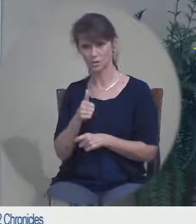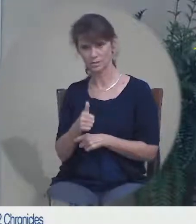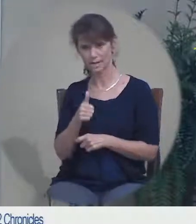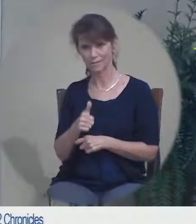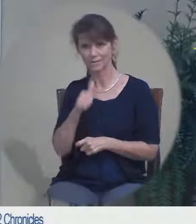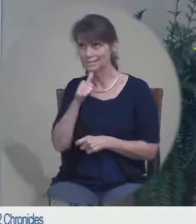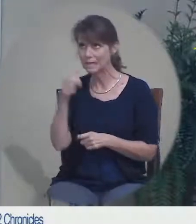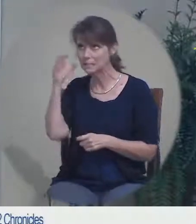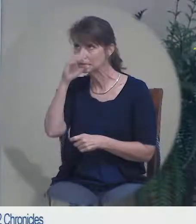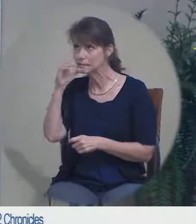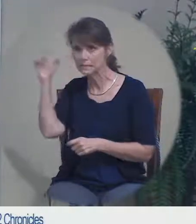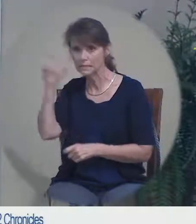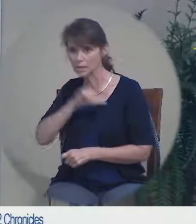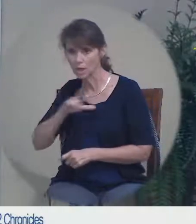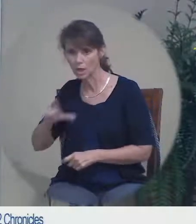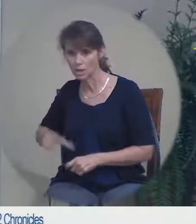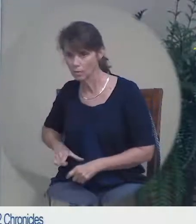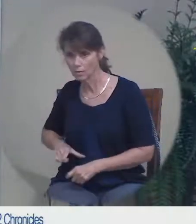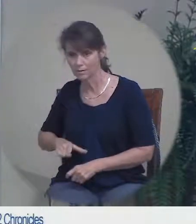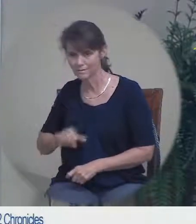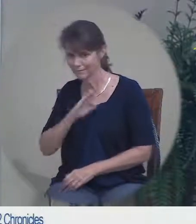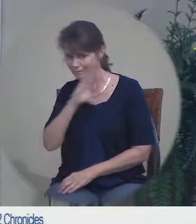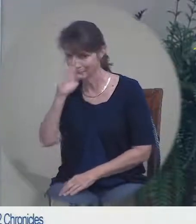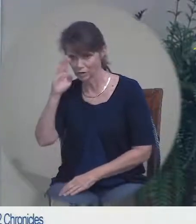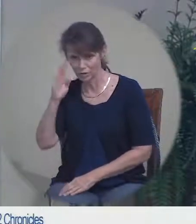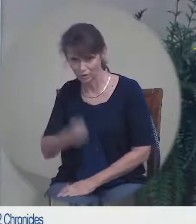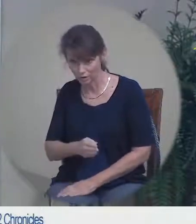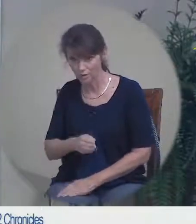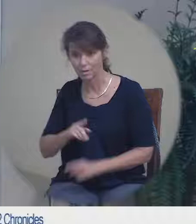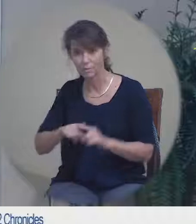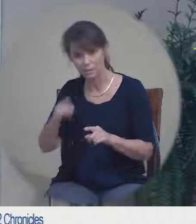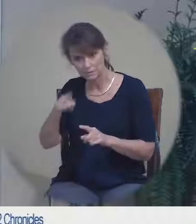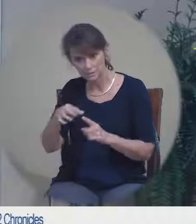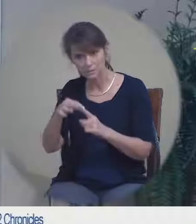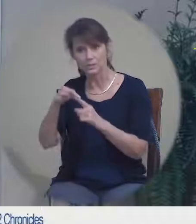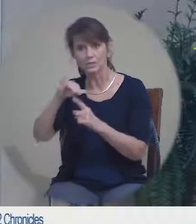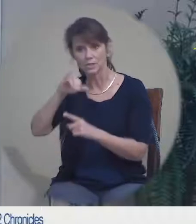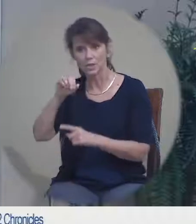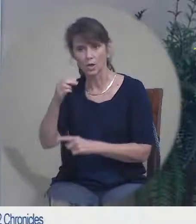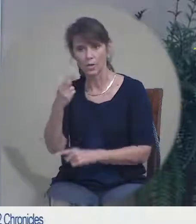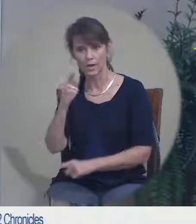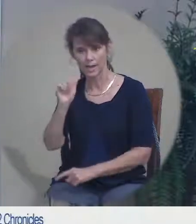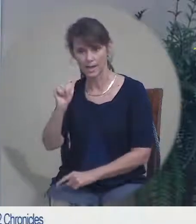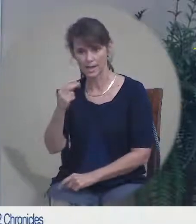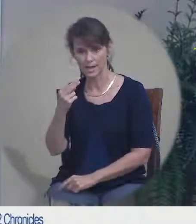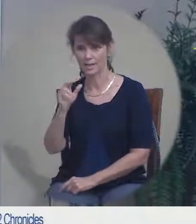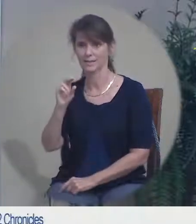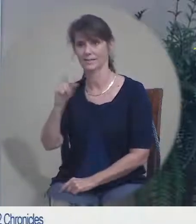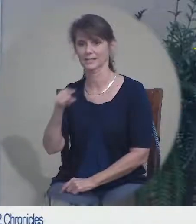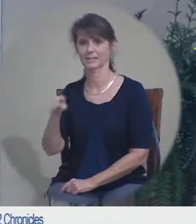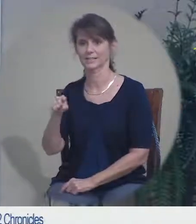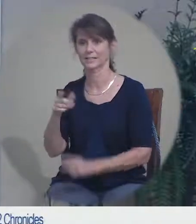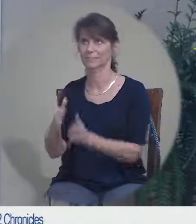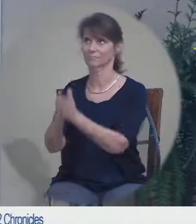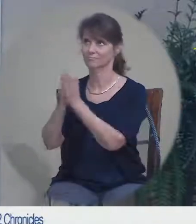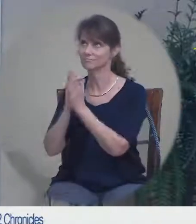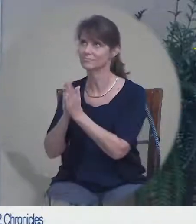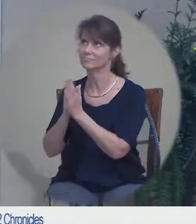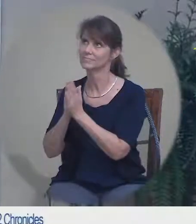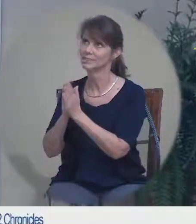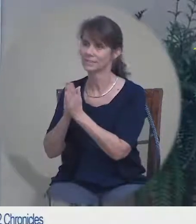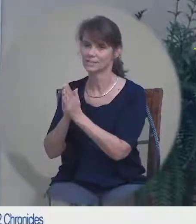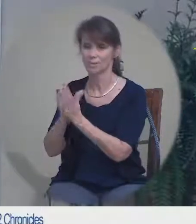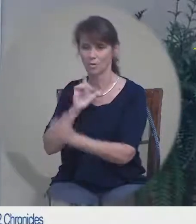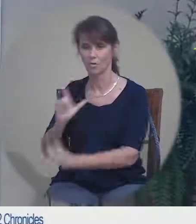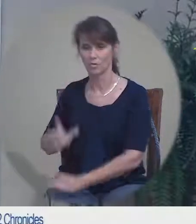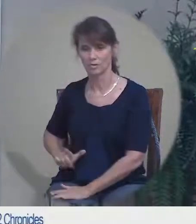not seek the Lord no matter how bad it became. But Jehoahaz sought the favor of the Lord. It seems to